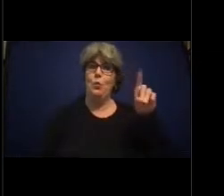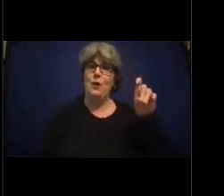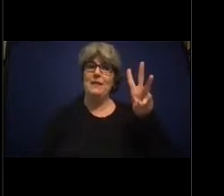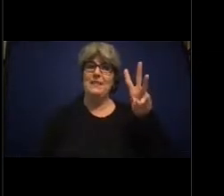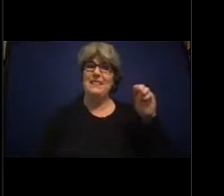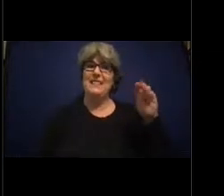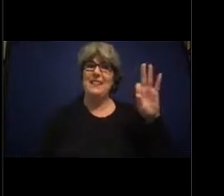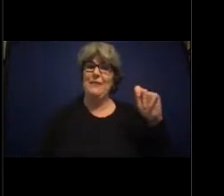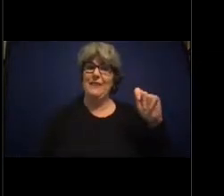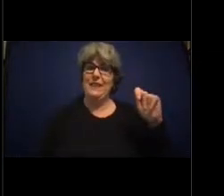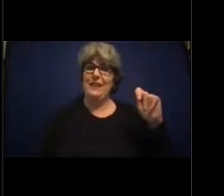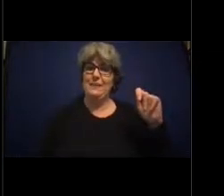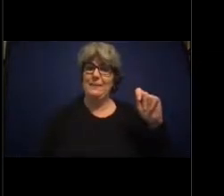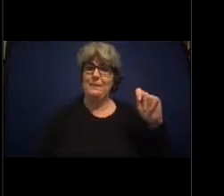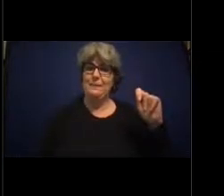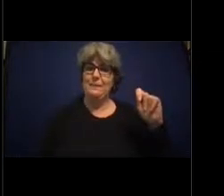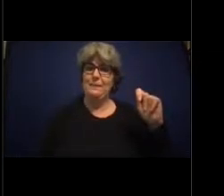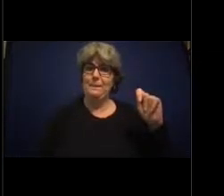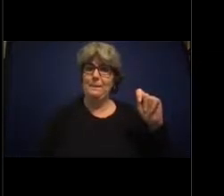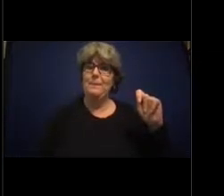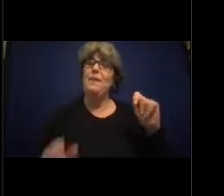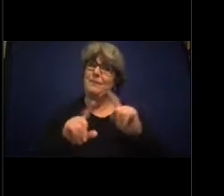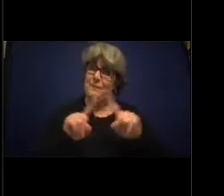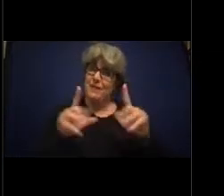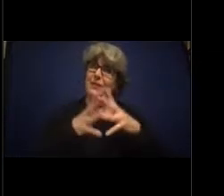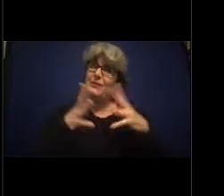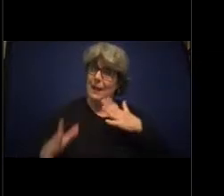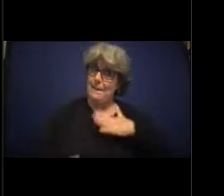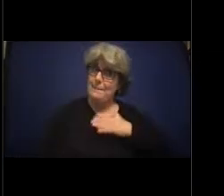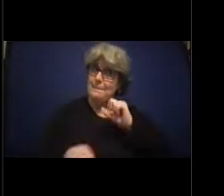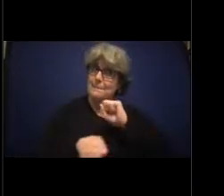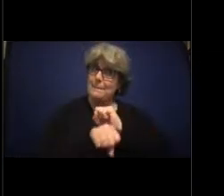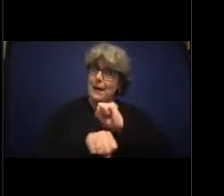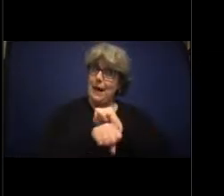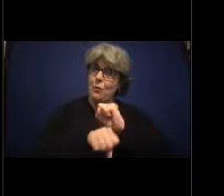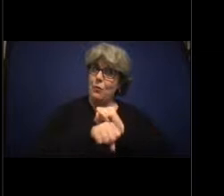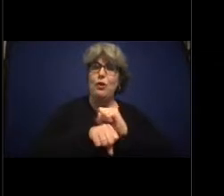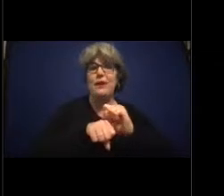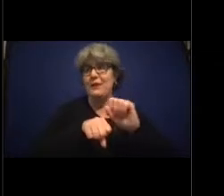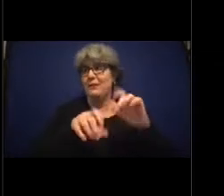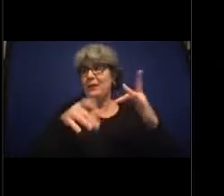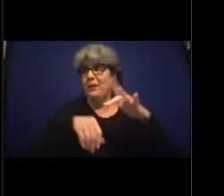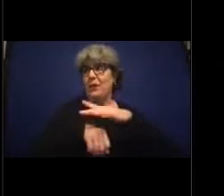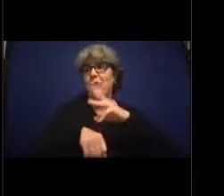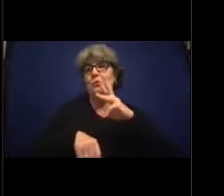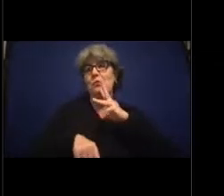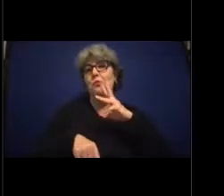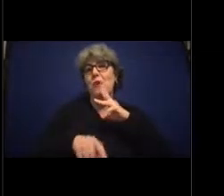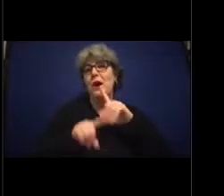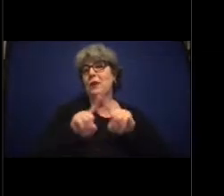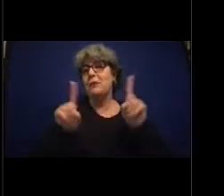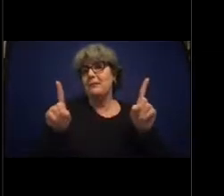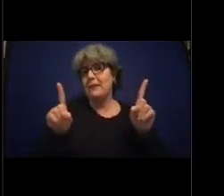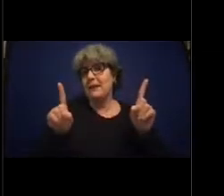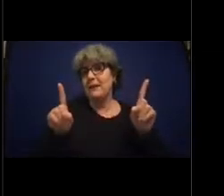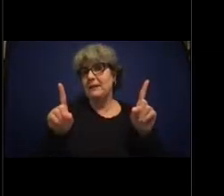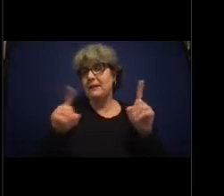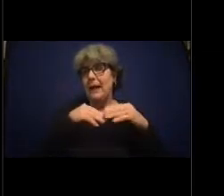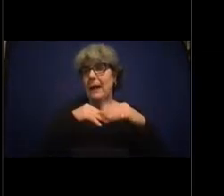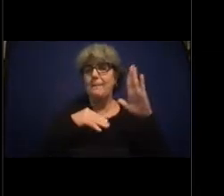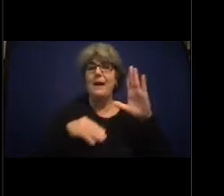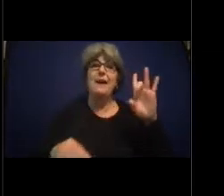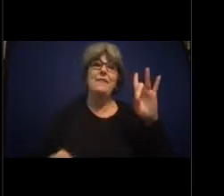Yeah, but it's a lot of the work I do is in super shallow. Well, I say shallow, but above 80